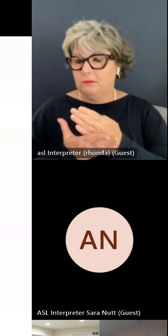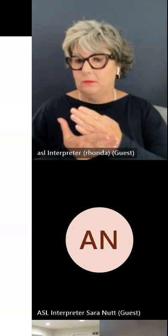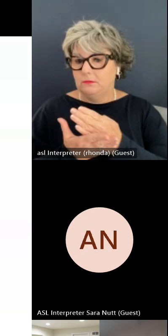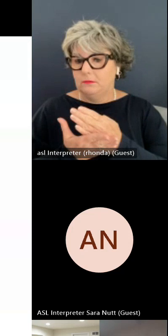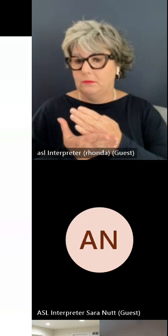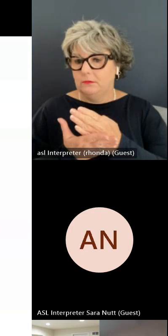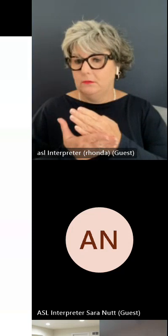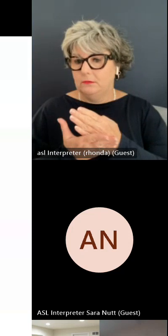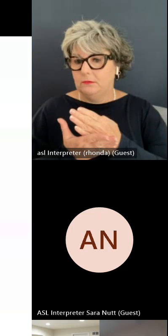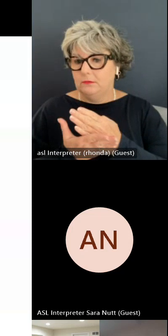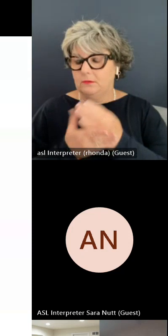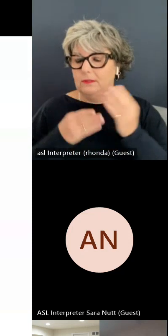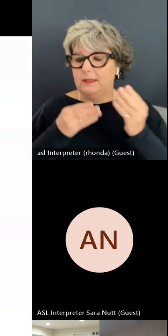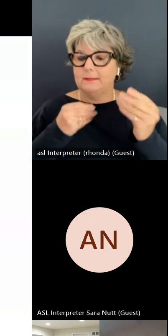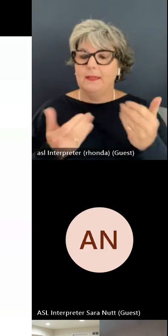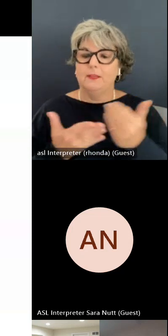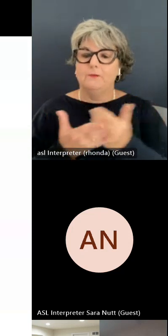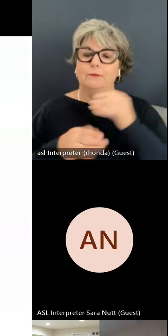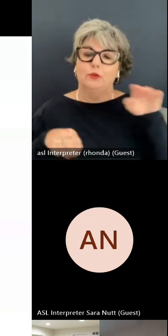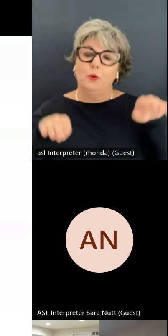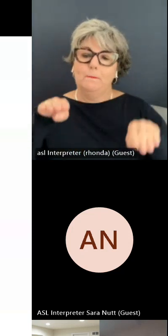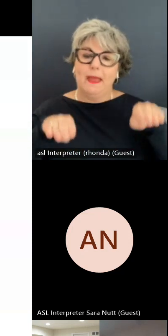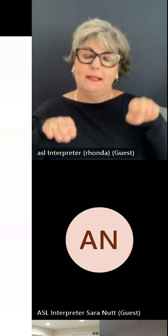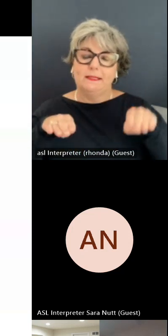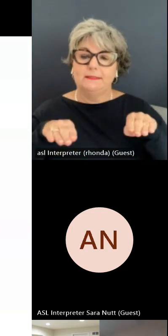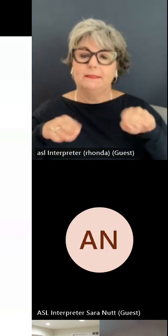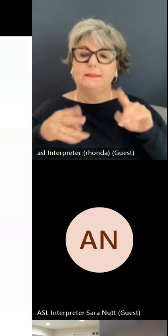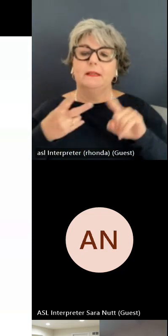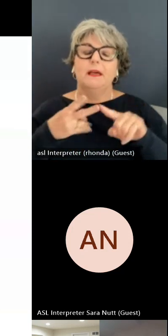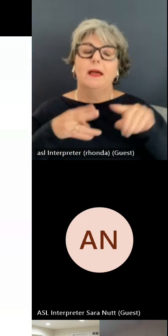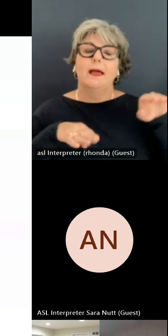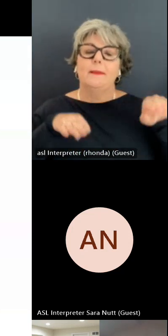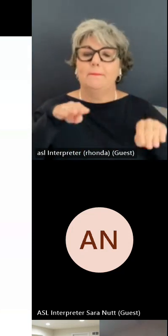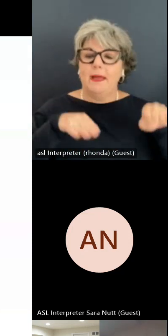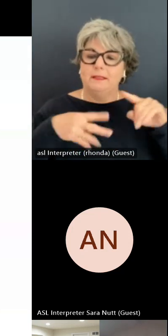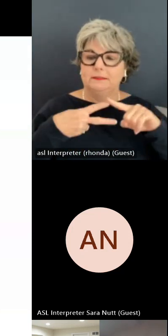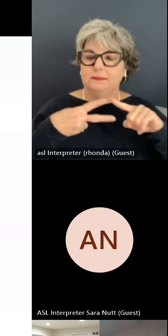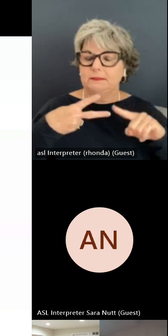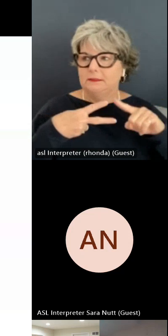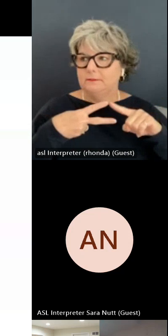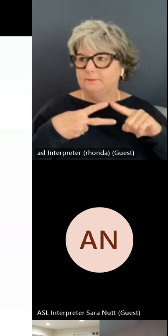which is outlays from new balances, and then outlays from balances.